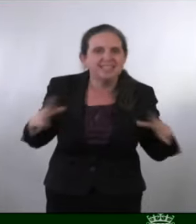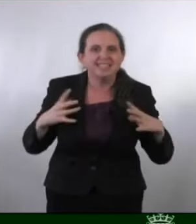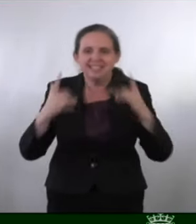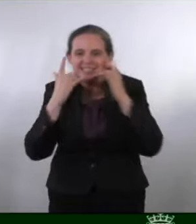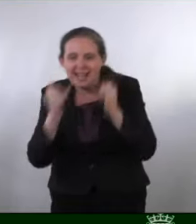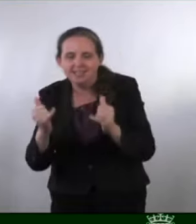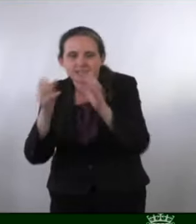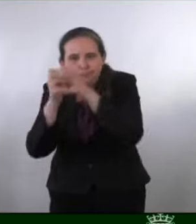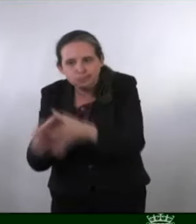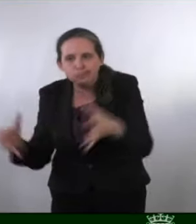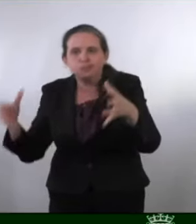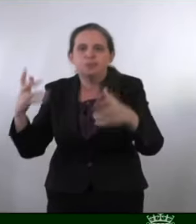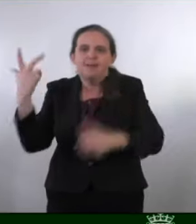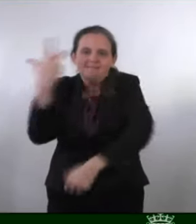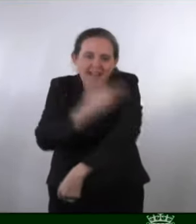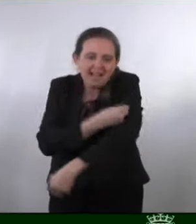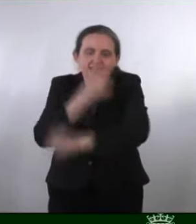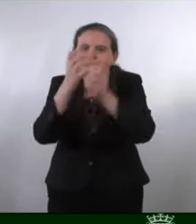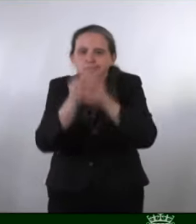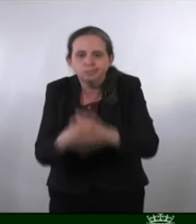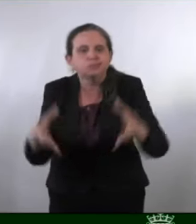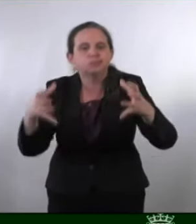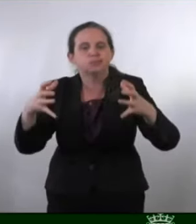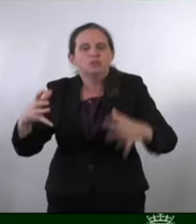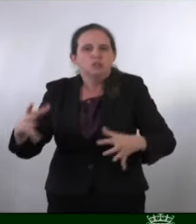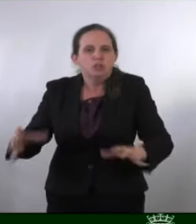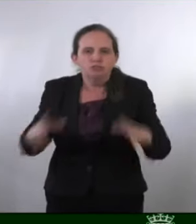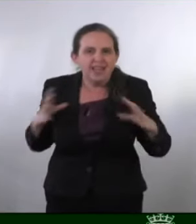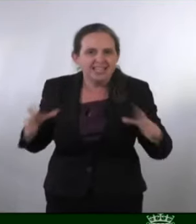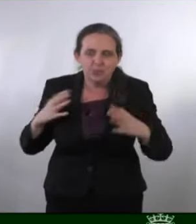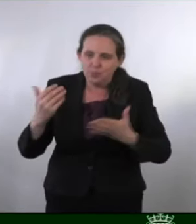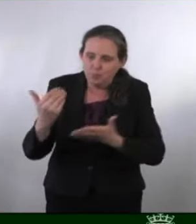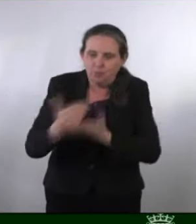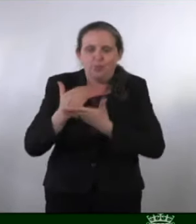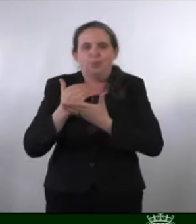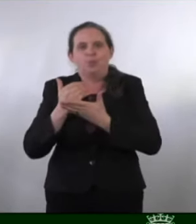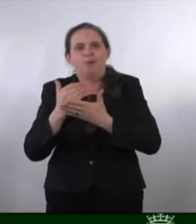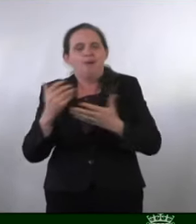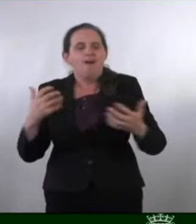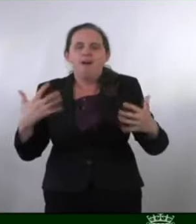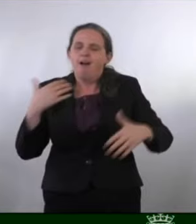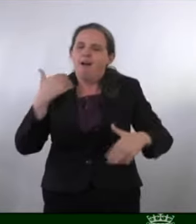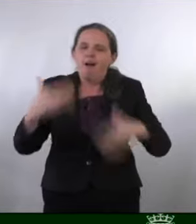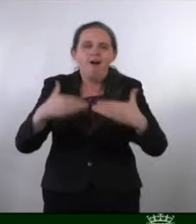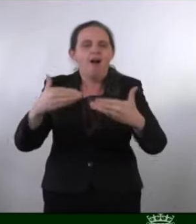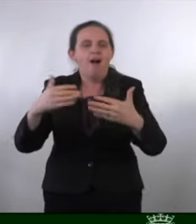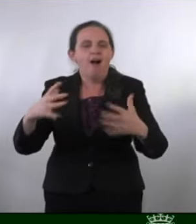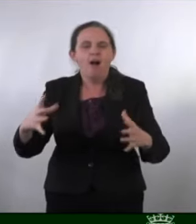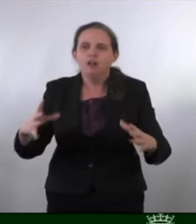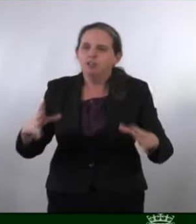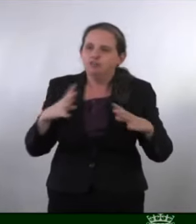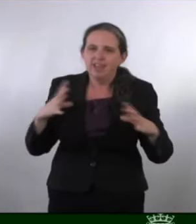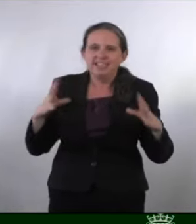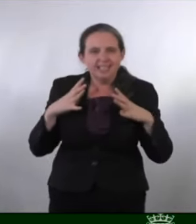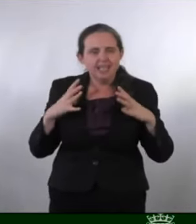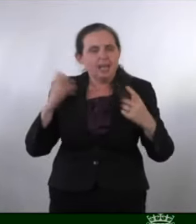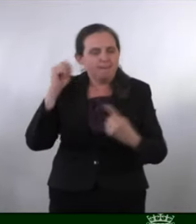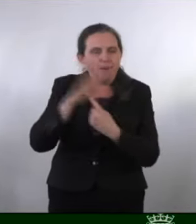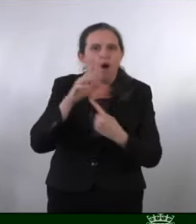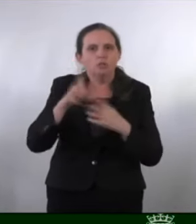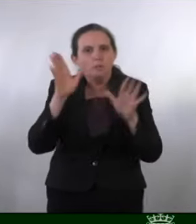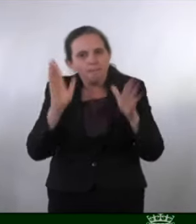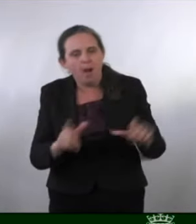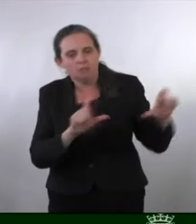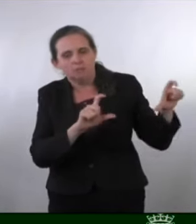the need for restrictions. And everyone can help speed up the arrival of that moment by continuing to follow the